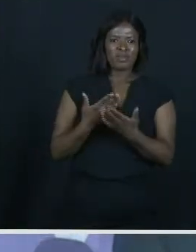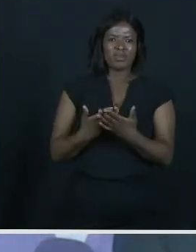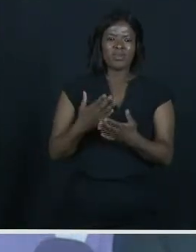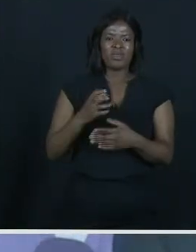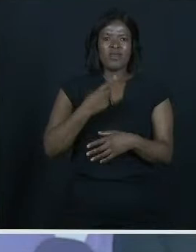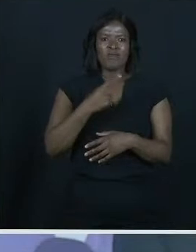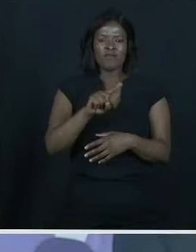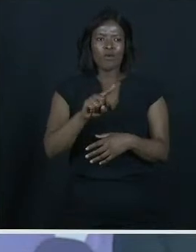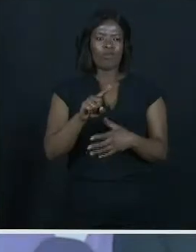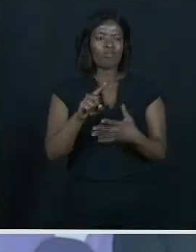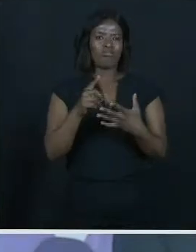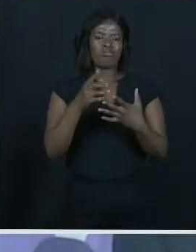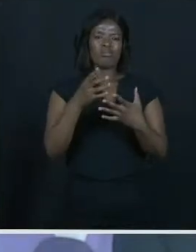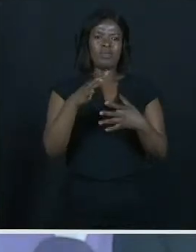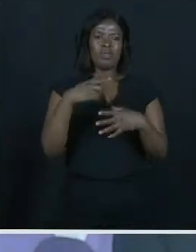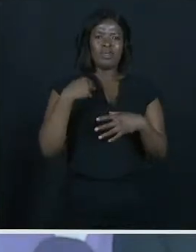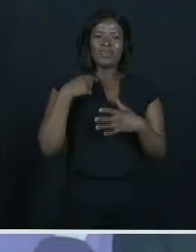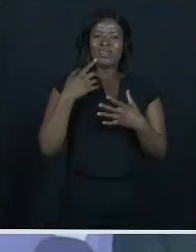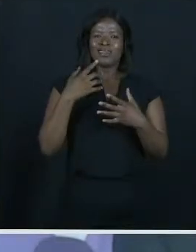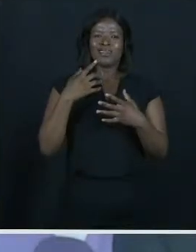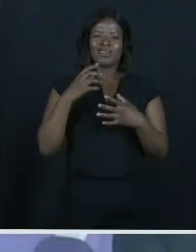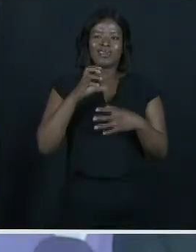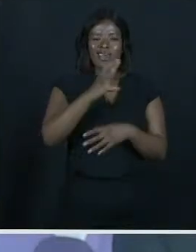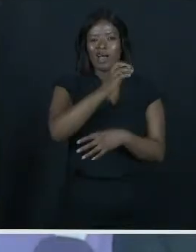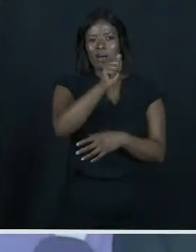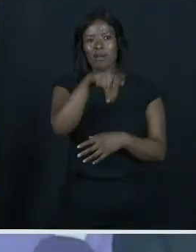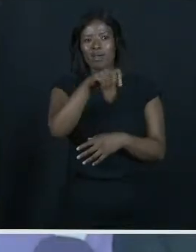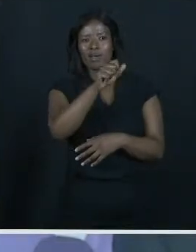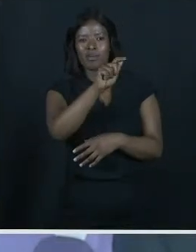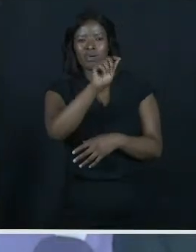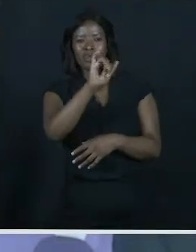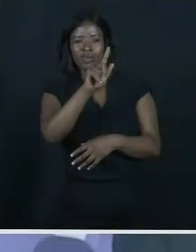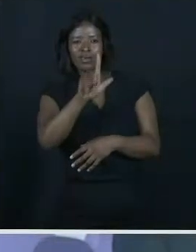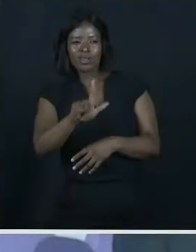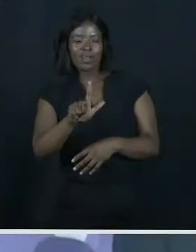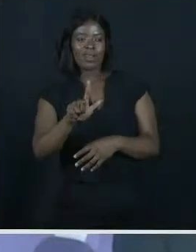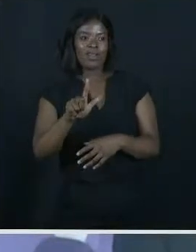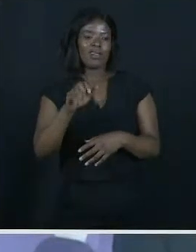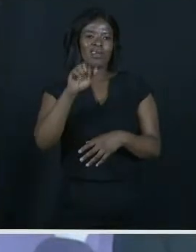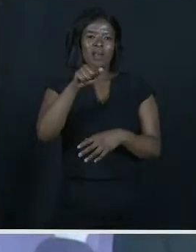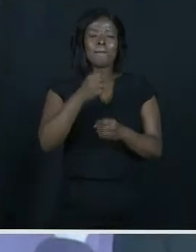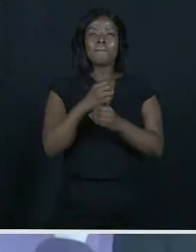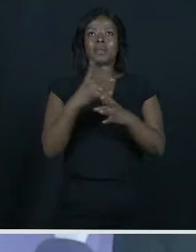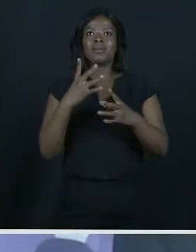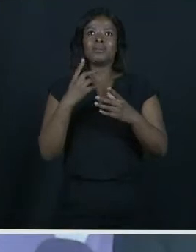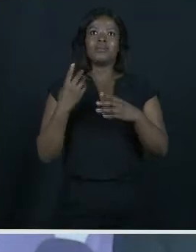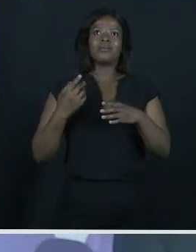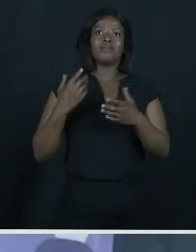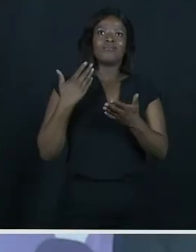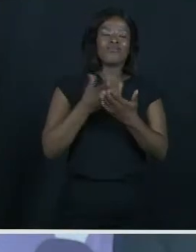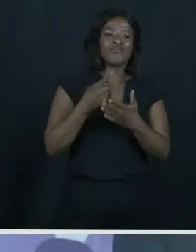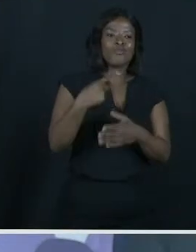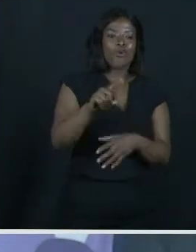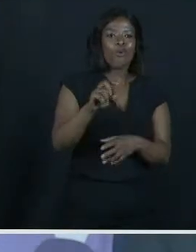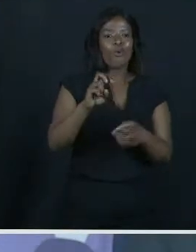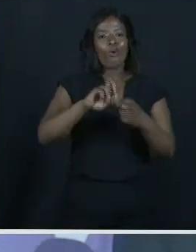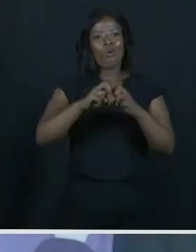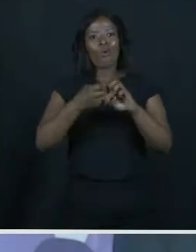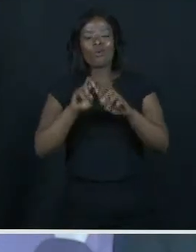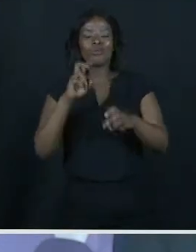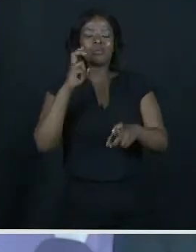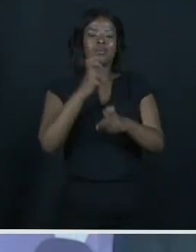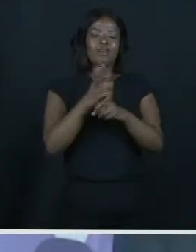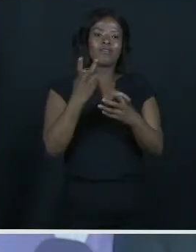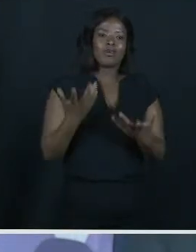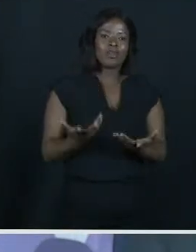enjoy social capital. And like any type of capital, many First Ladies spend their social capital on issues which require